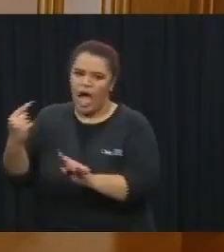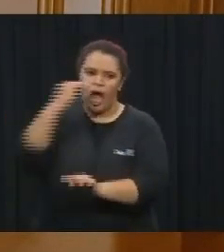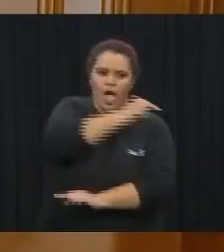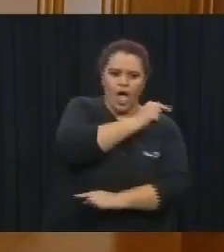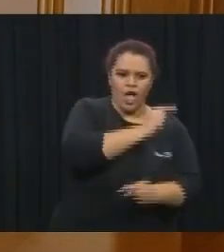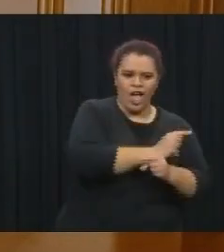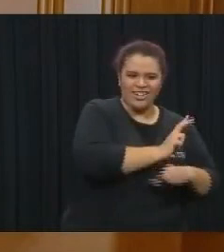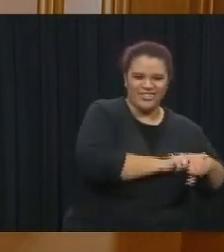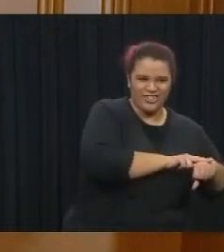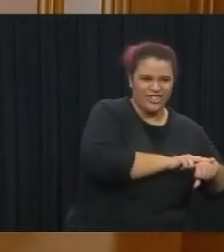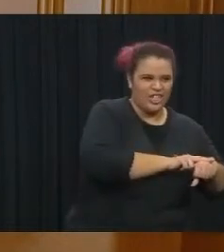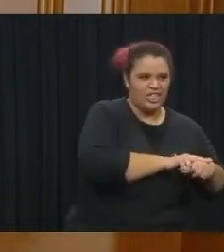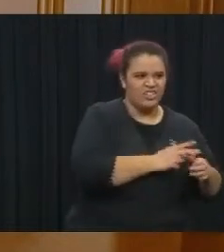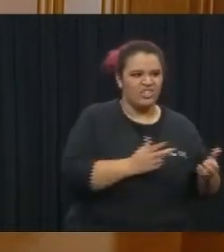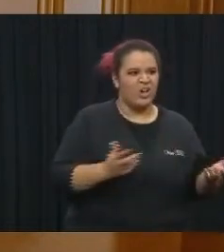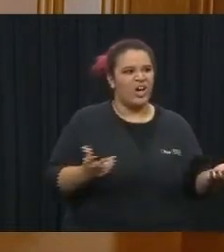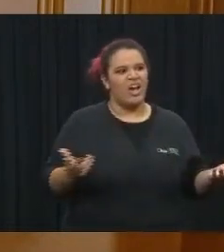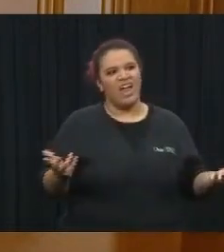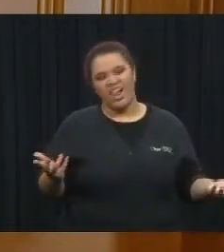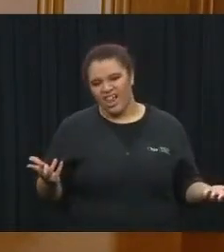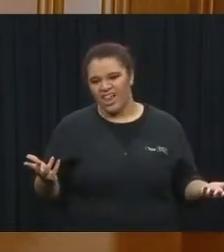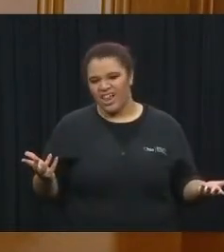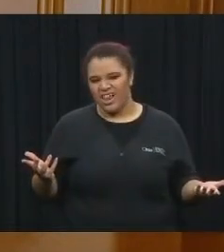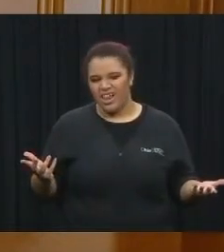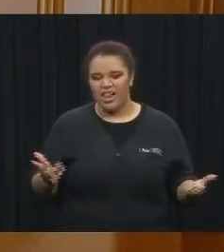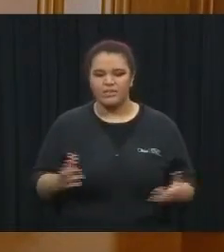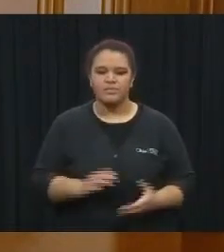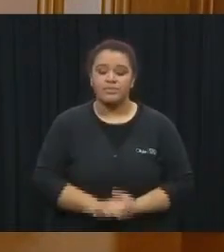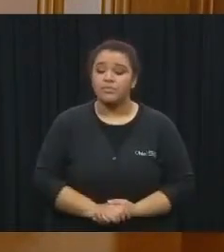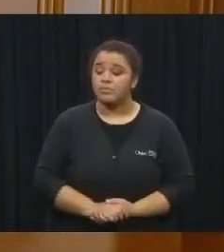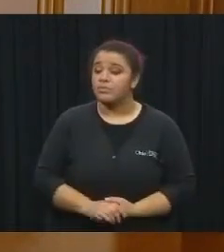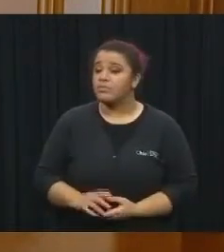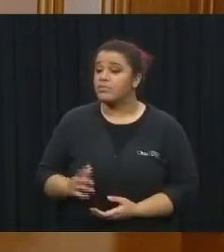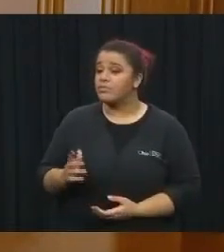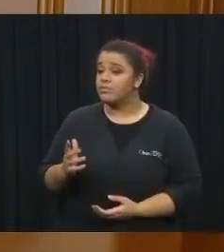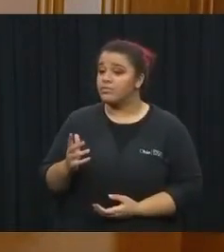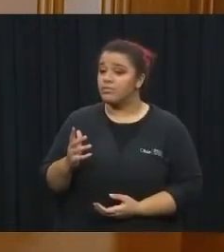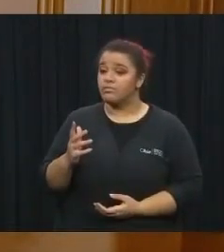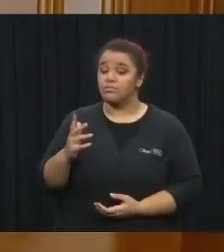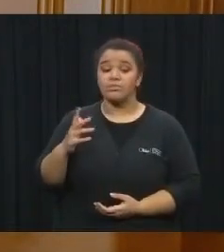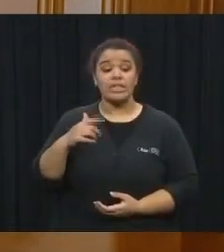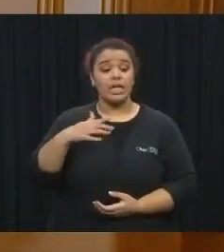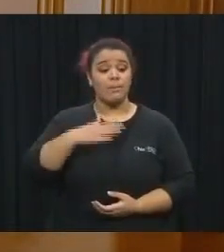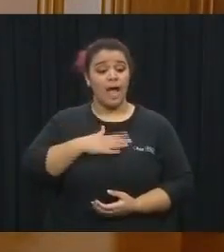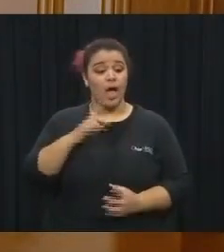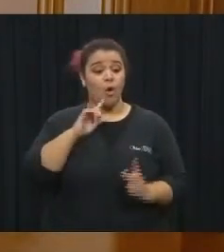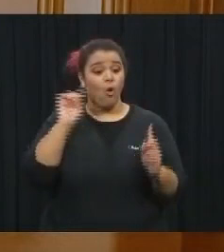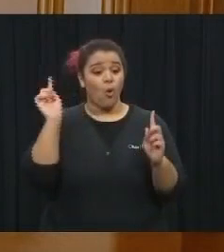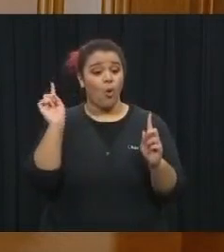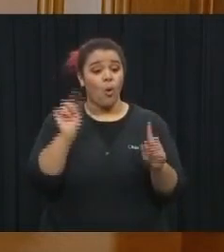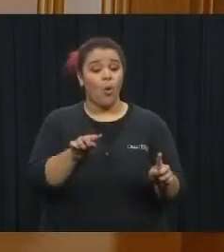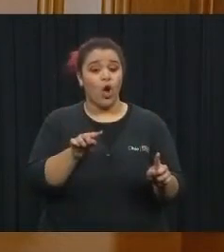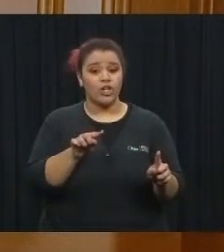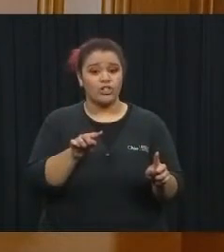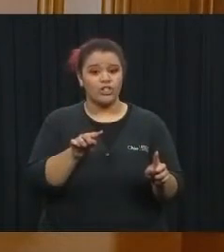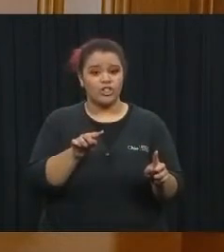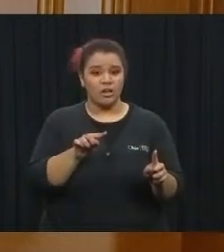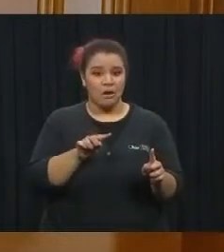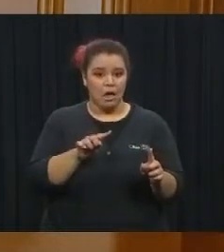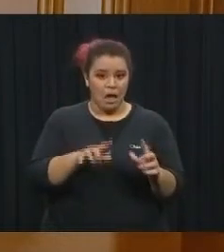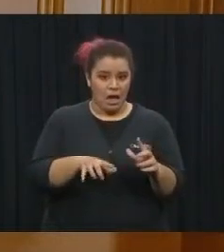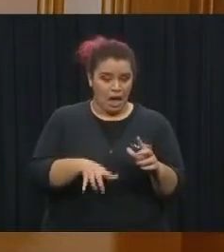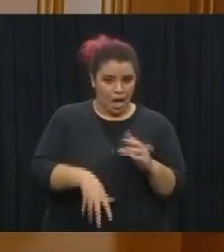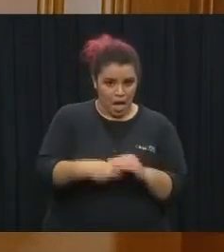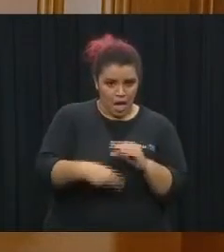role of enforcement as far as my orders from yesterday, no. That would not be within the scope of the